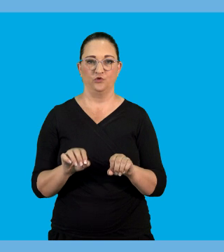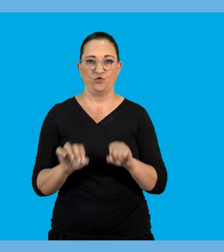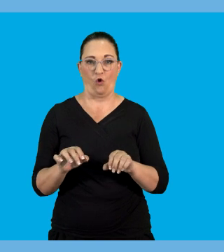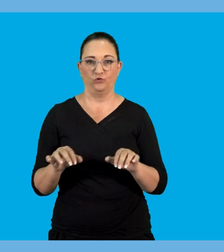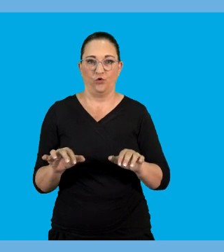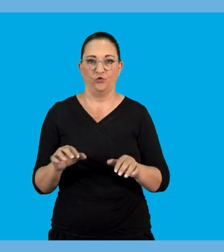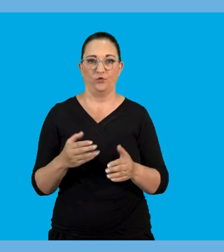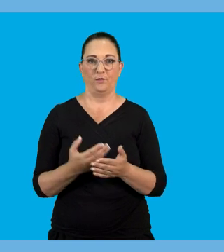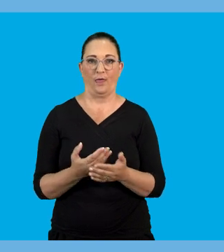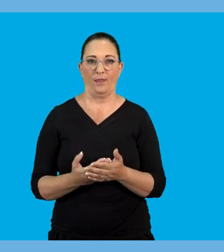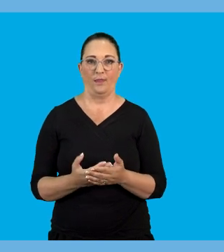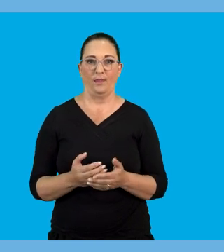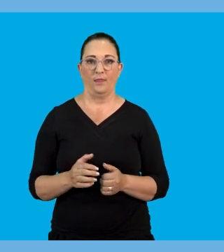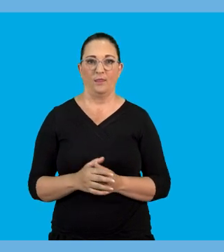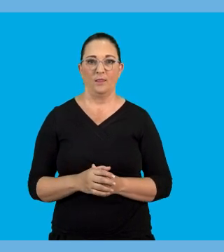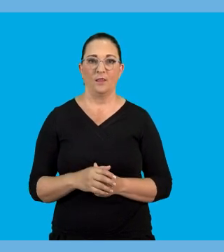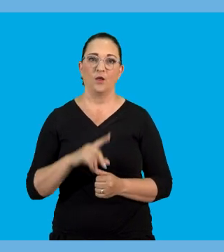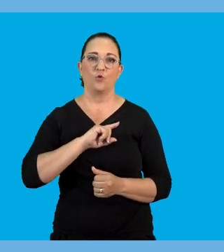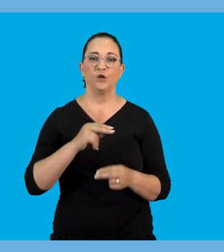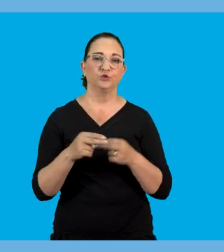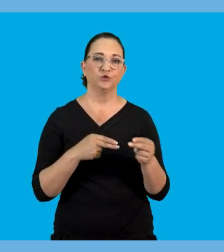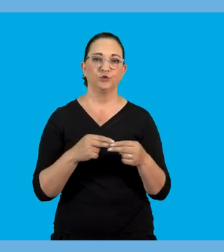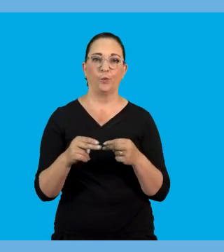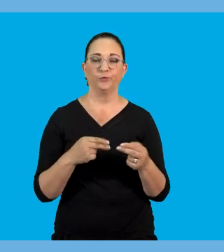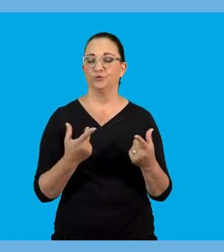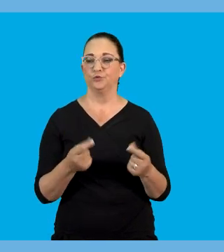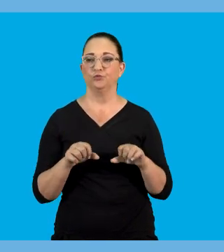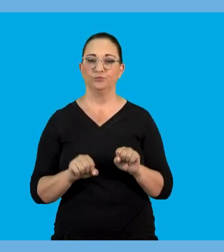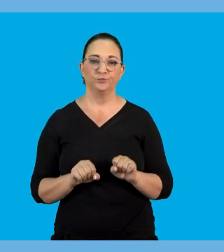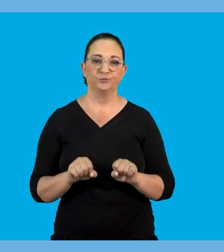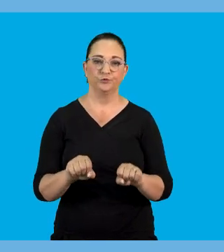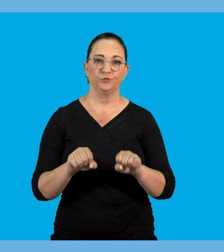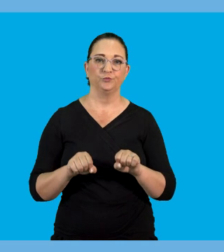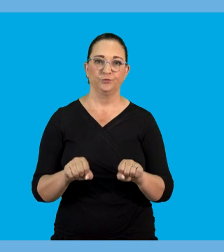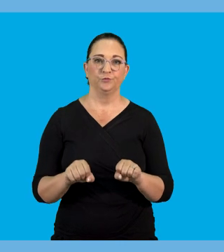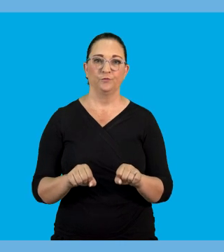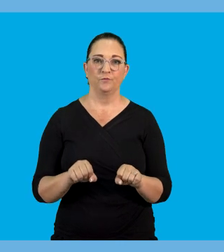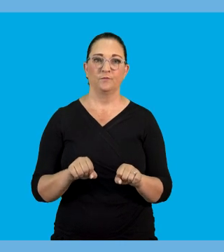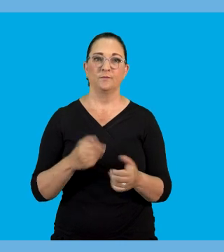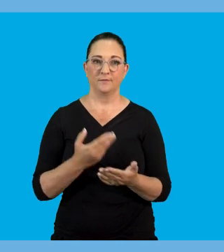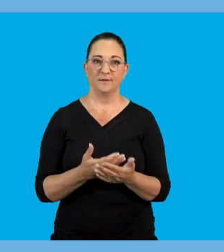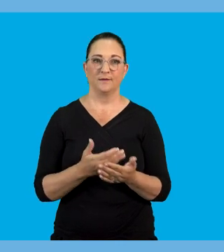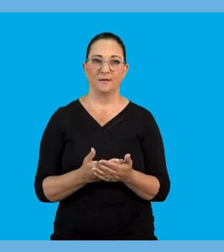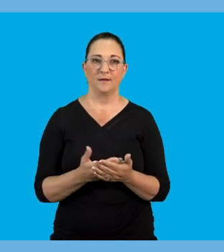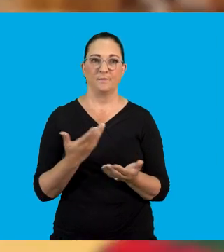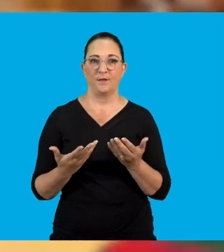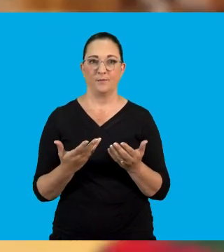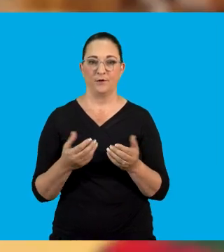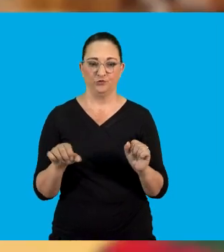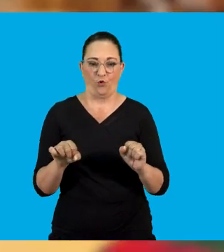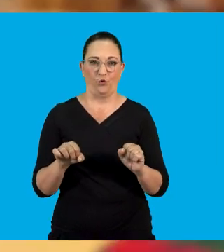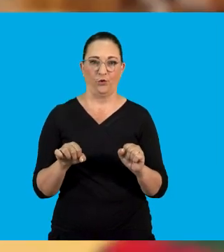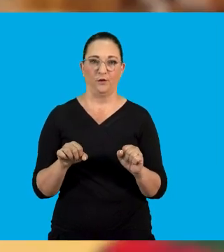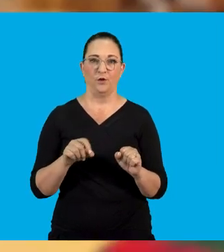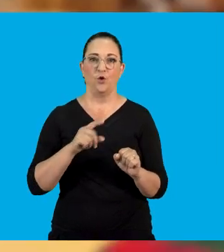shock. So whenever you're there at the shops or somewhere, you're doing your shopping with your parents and you're pushing the trolley, sometimes you can